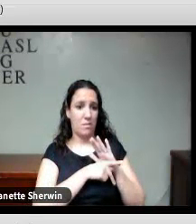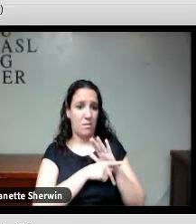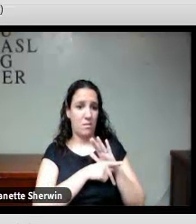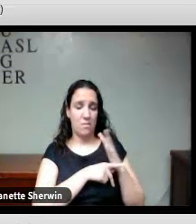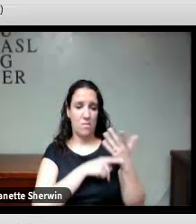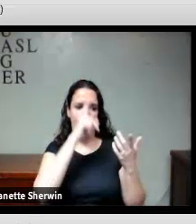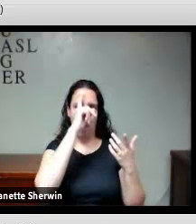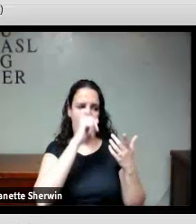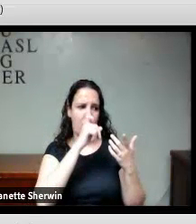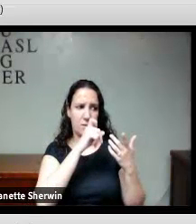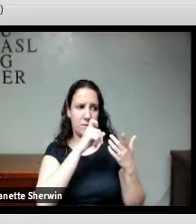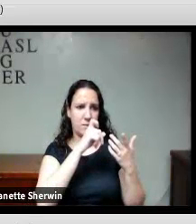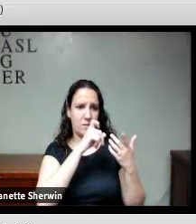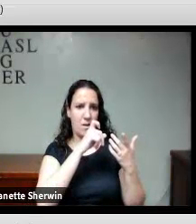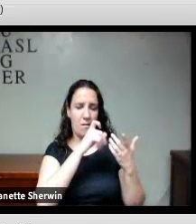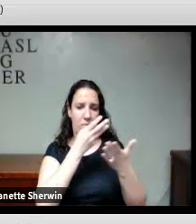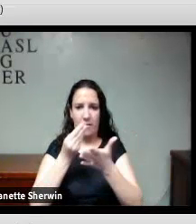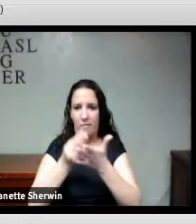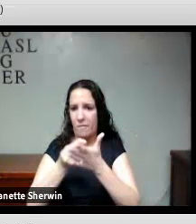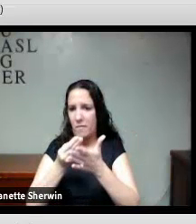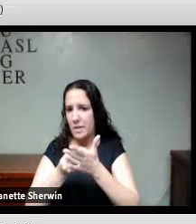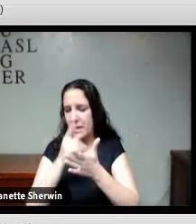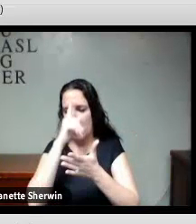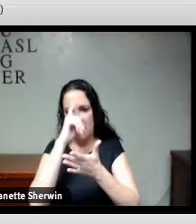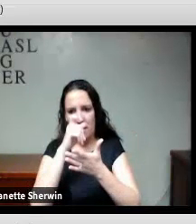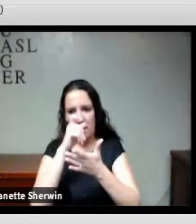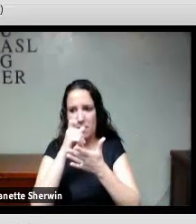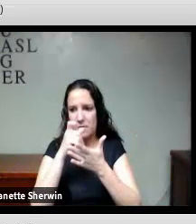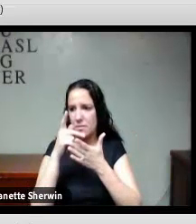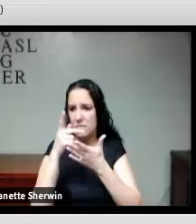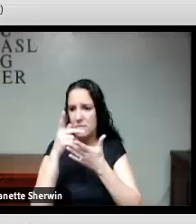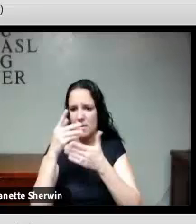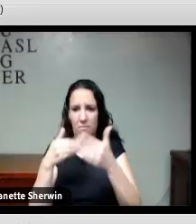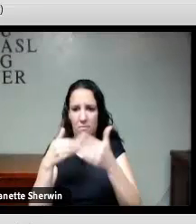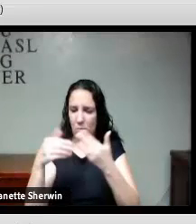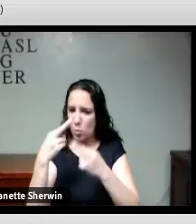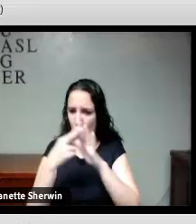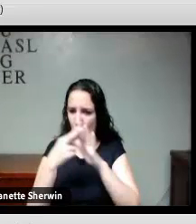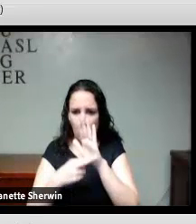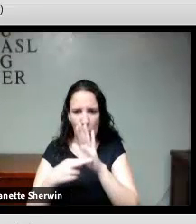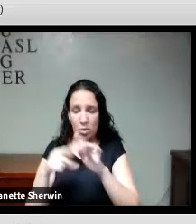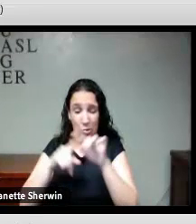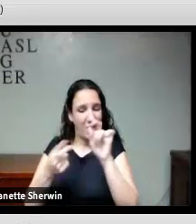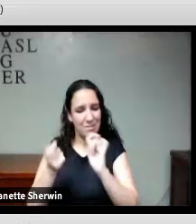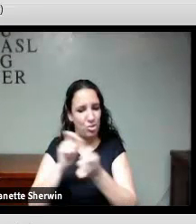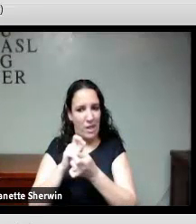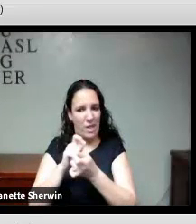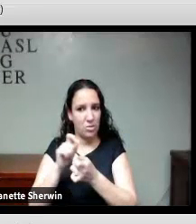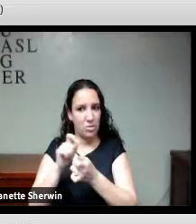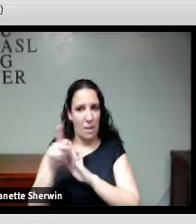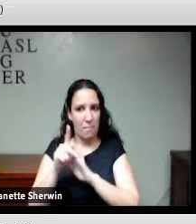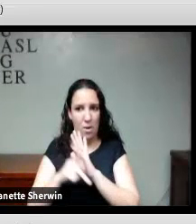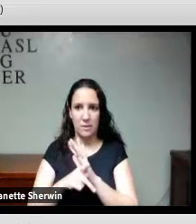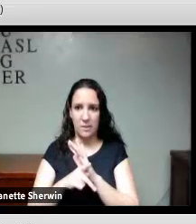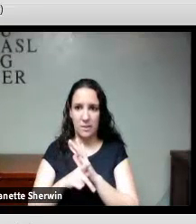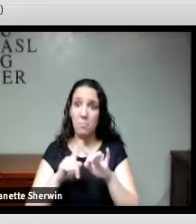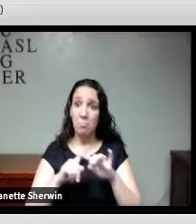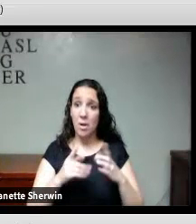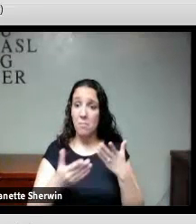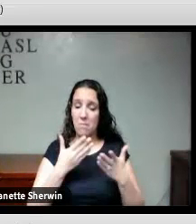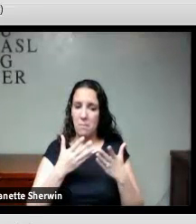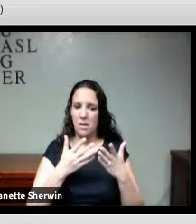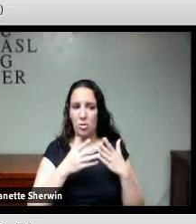because of the way the funding is set up, it's not possible for your library to change that policy, but maybe you found an